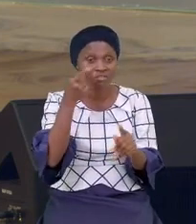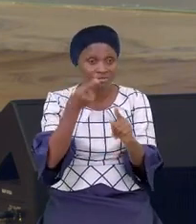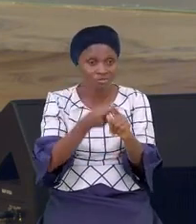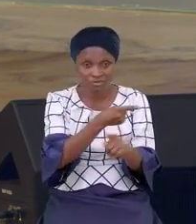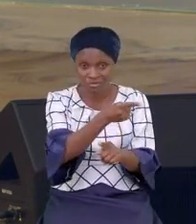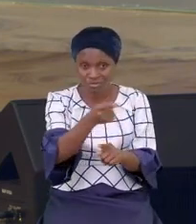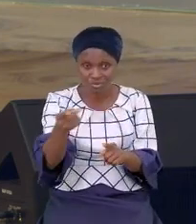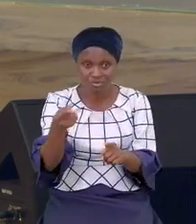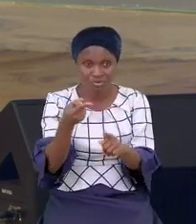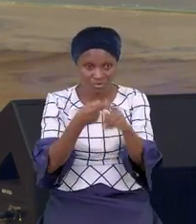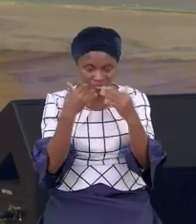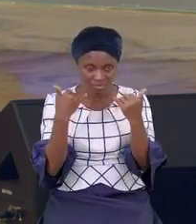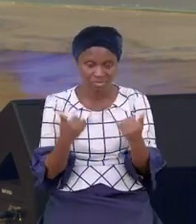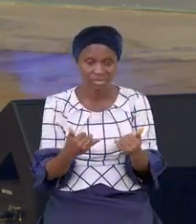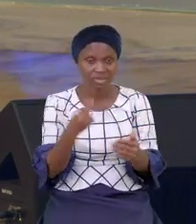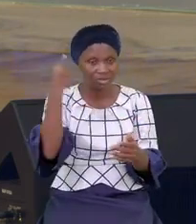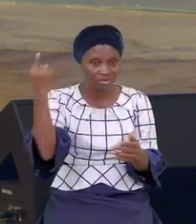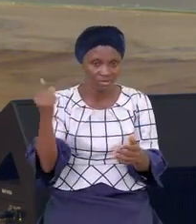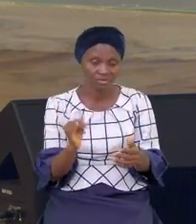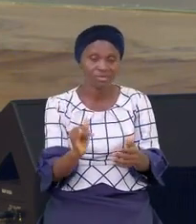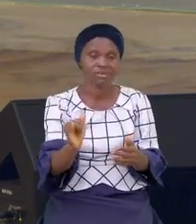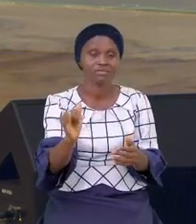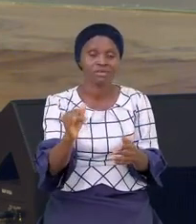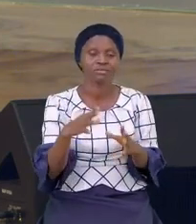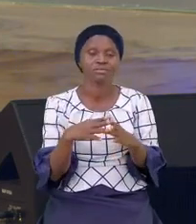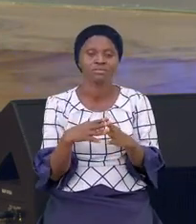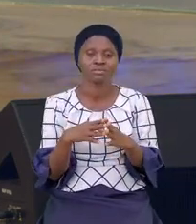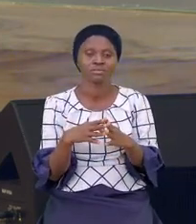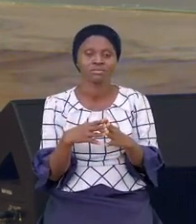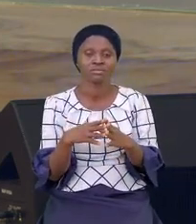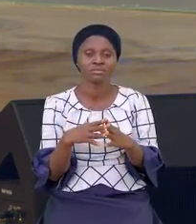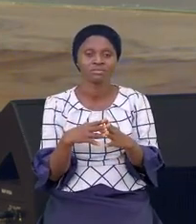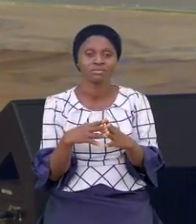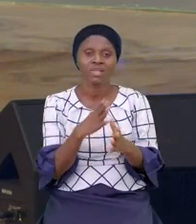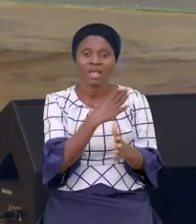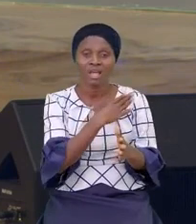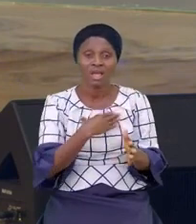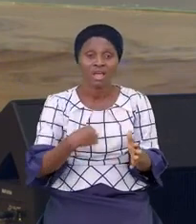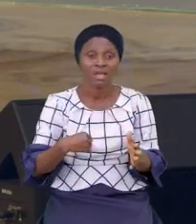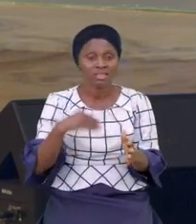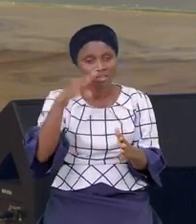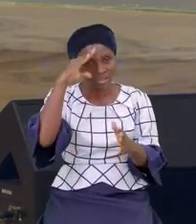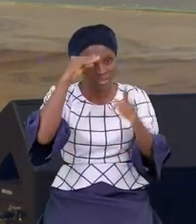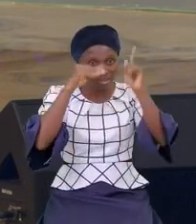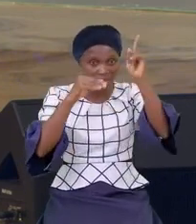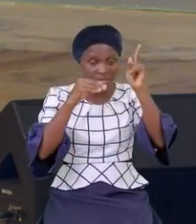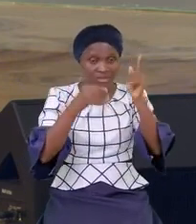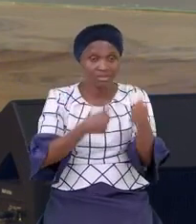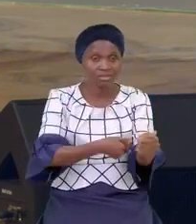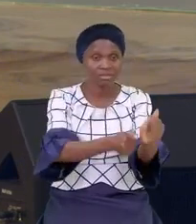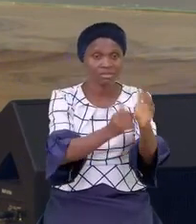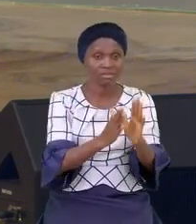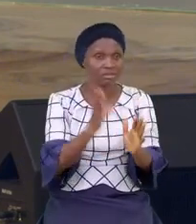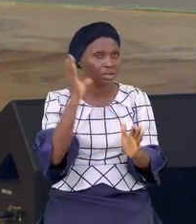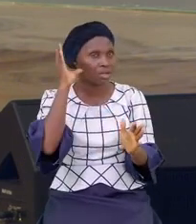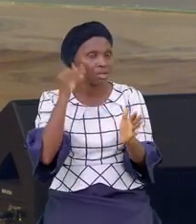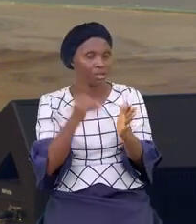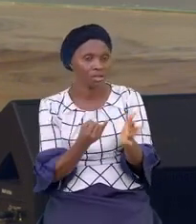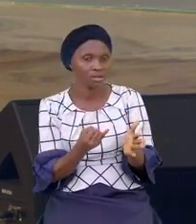of thee hereafter forever. And his disciples heard